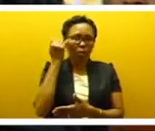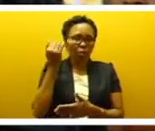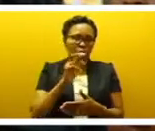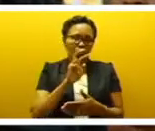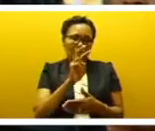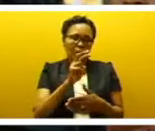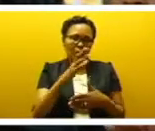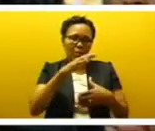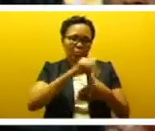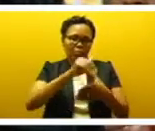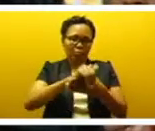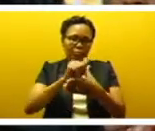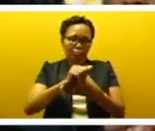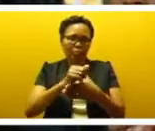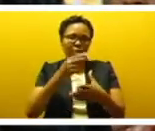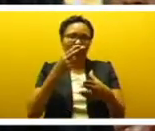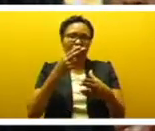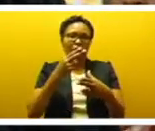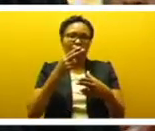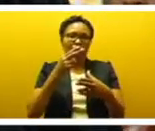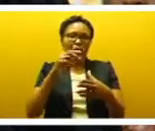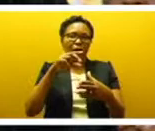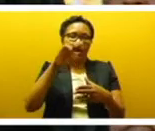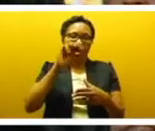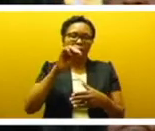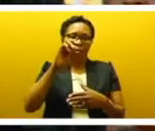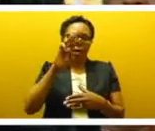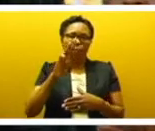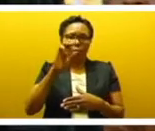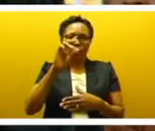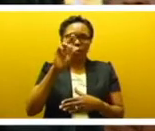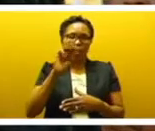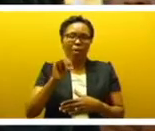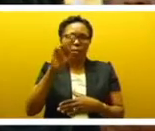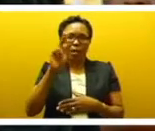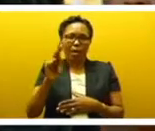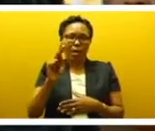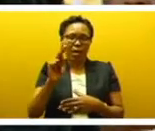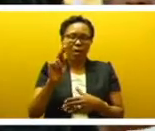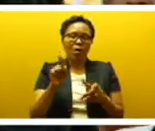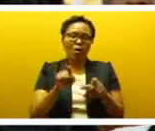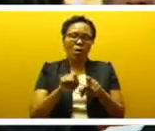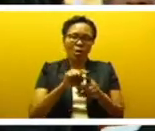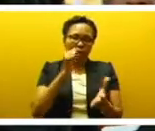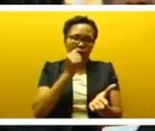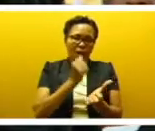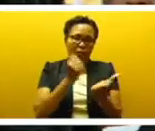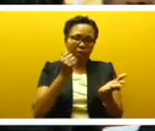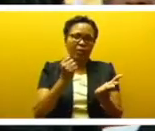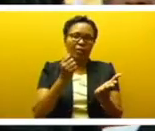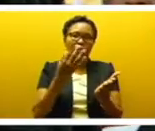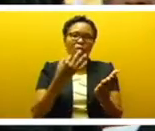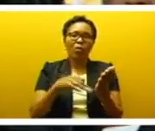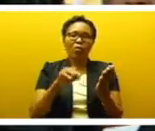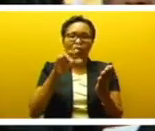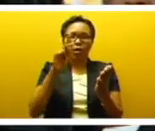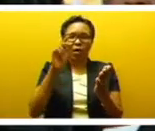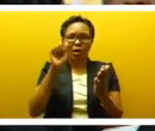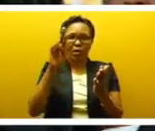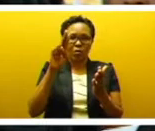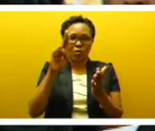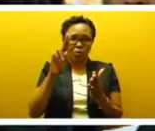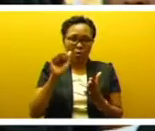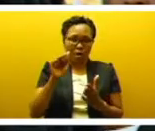as MWK3 in the affidavit of the second petitioner, Martha Karua. And in